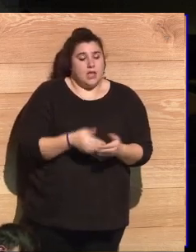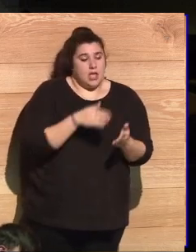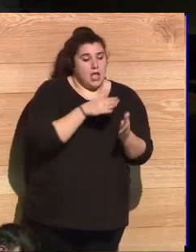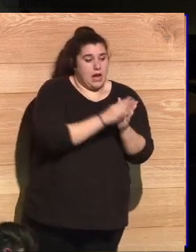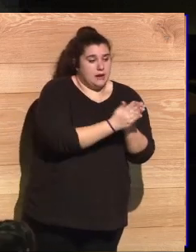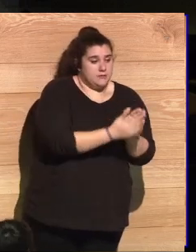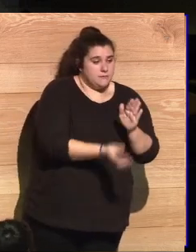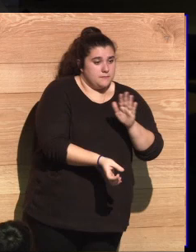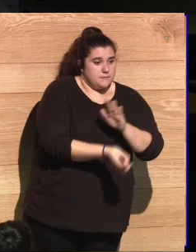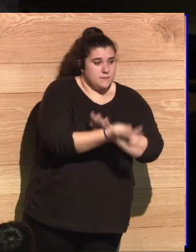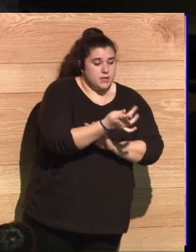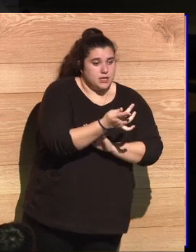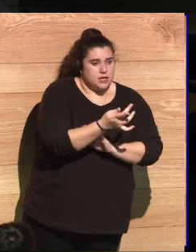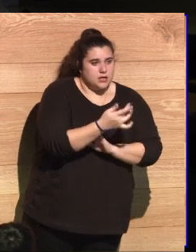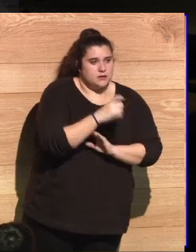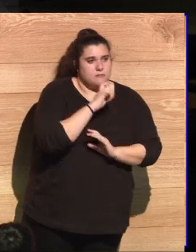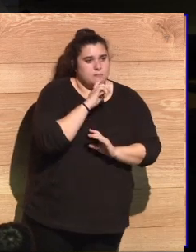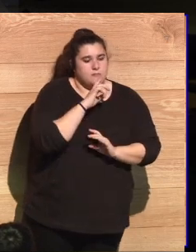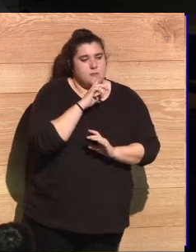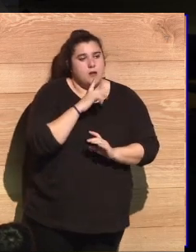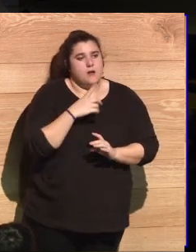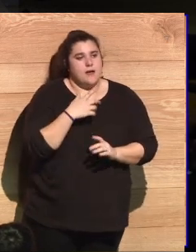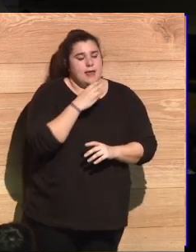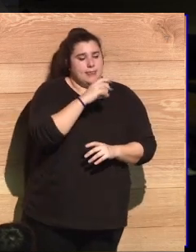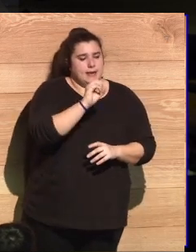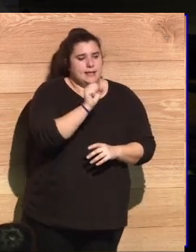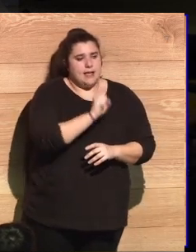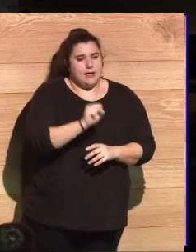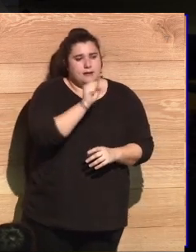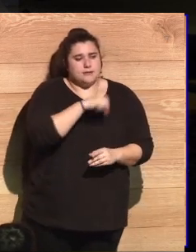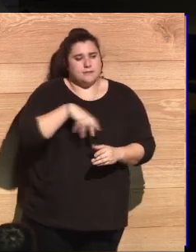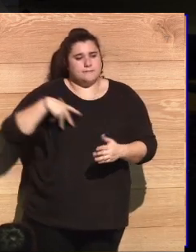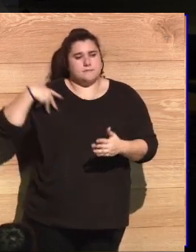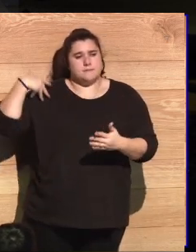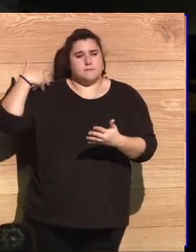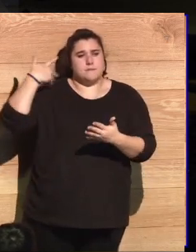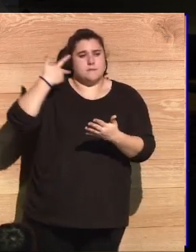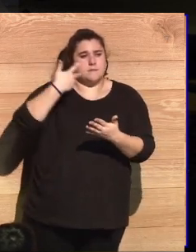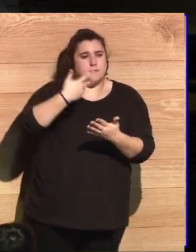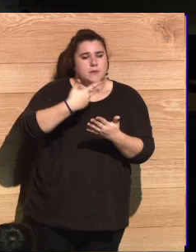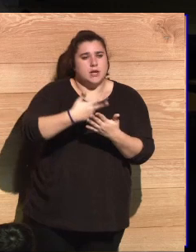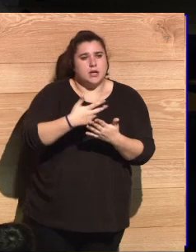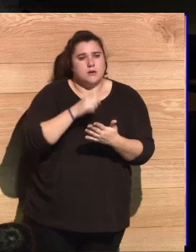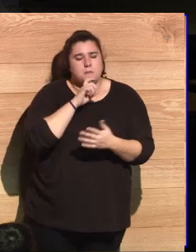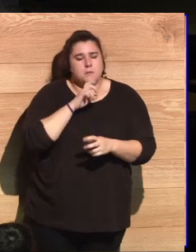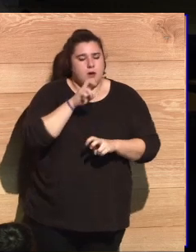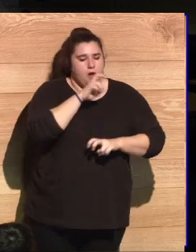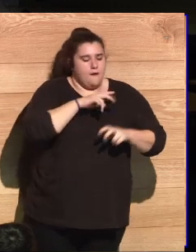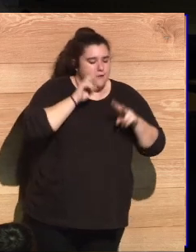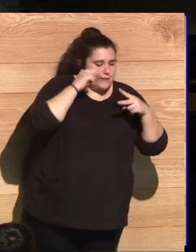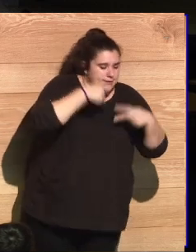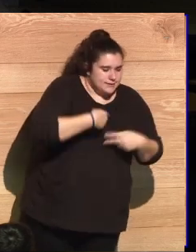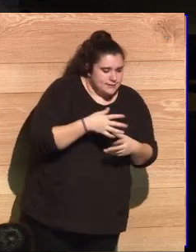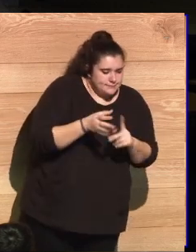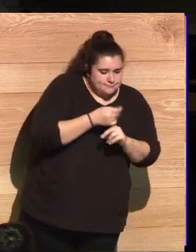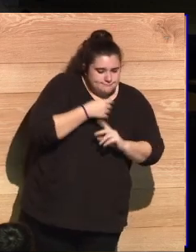is, well, the fact of publishing the book has made all these 30 years come into some sense